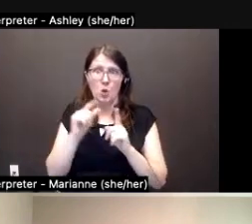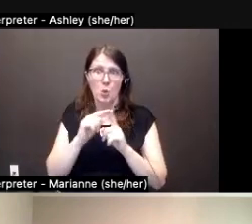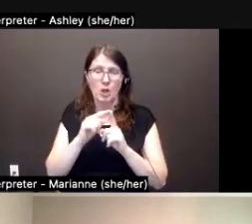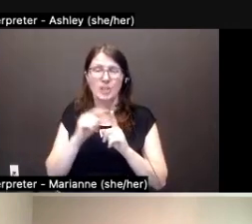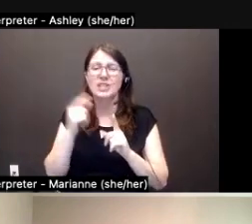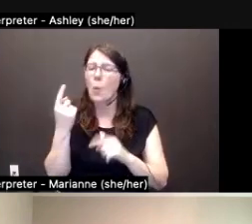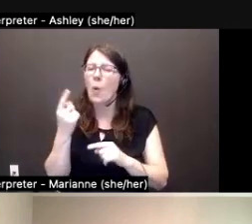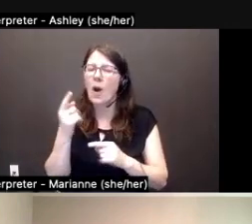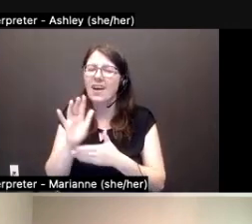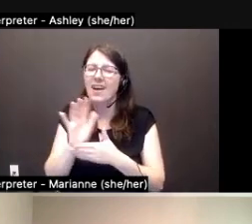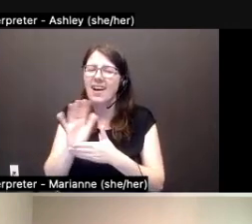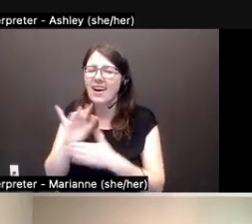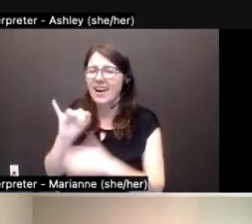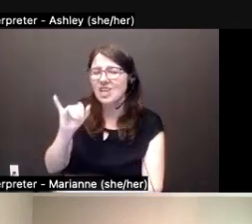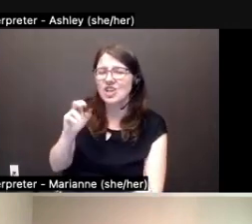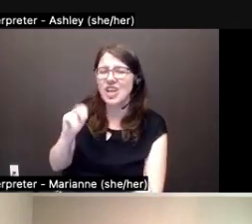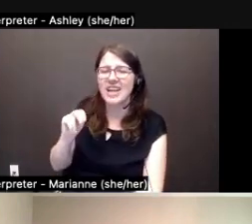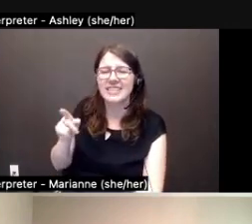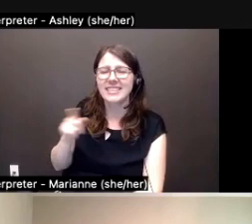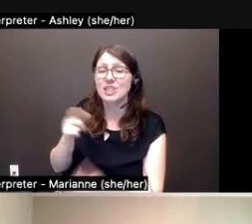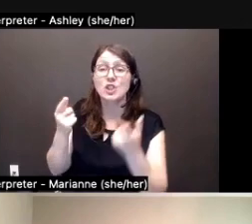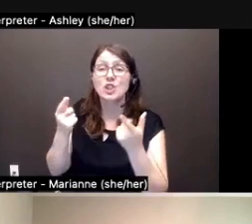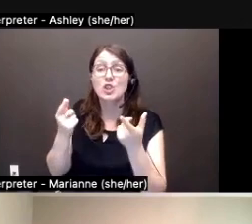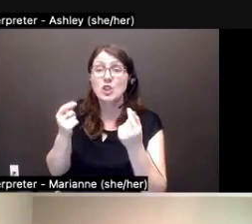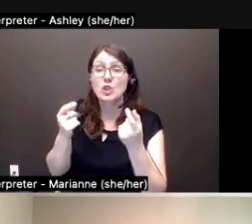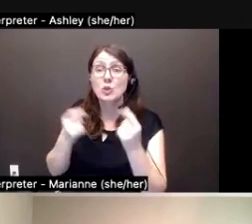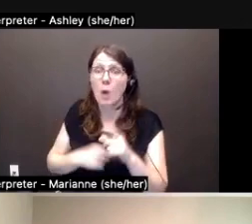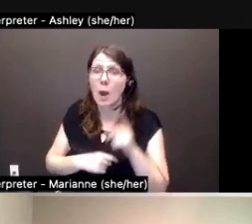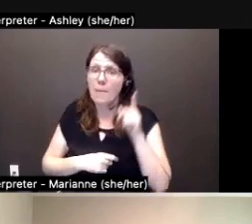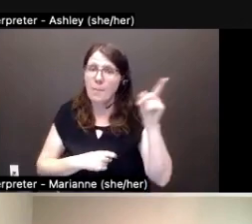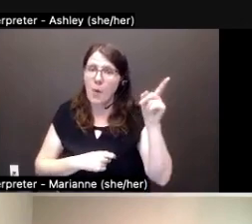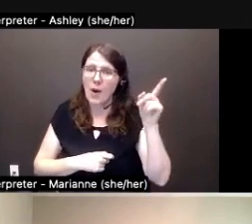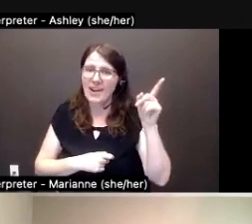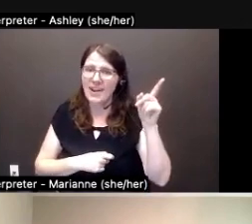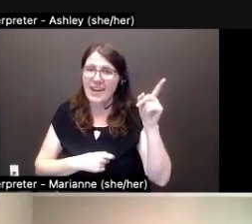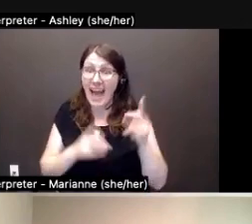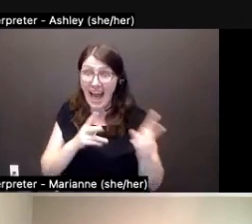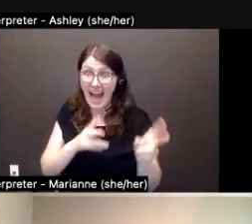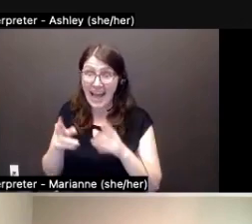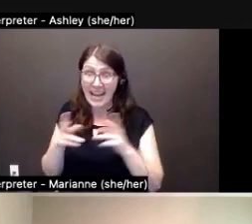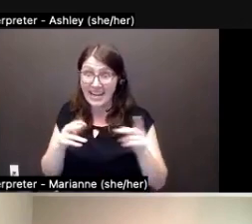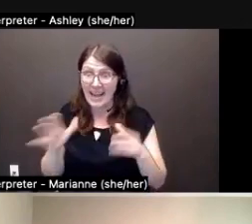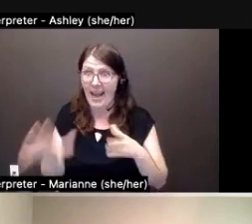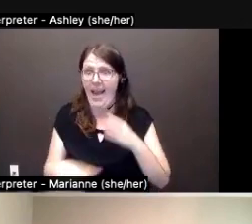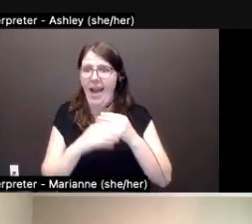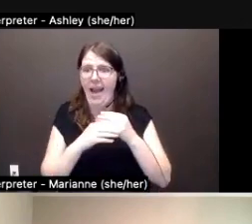direction. So there are a lot of takes on that. So very time consuming.